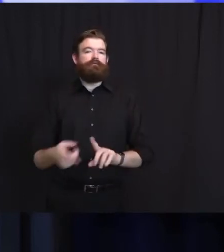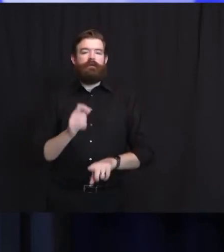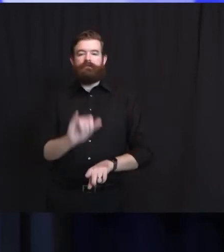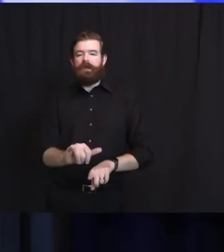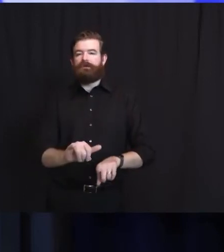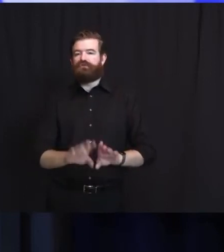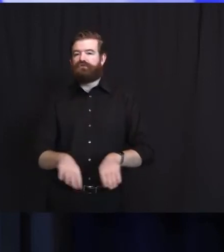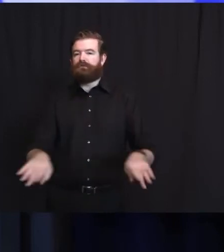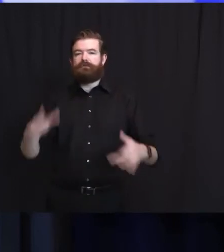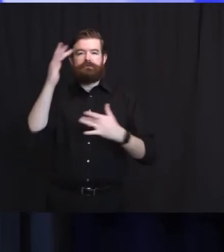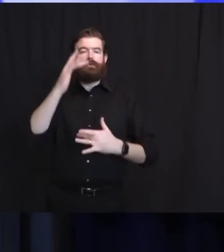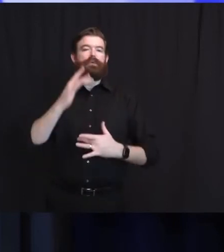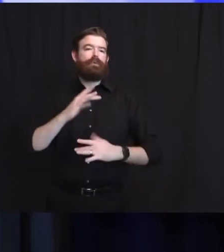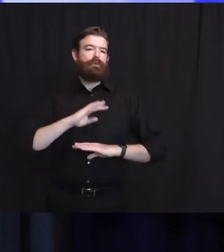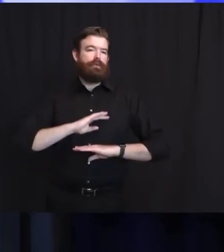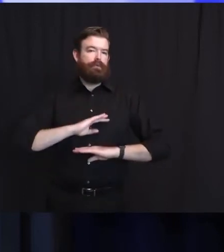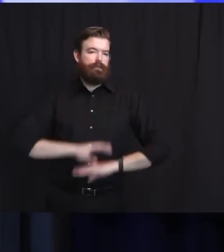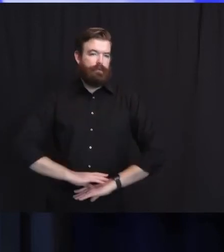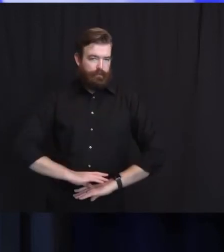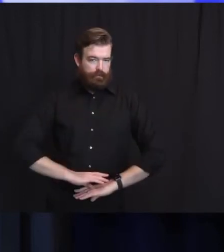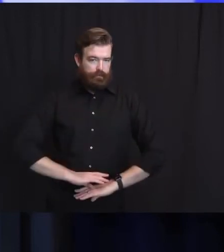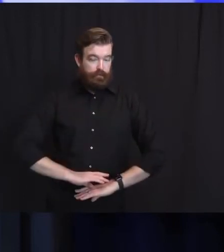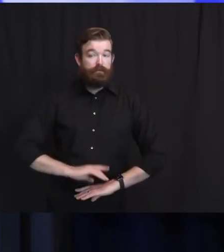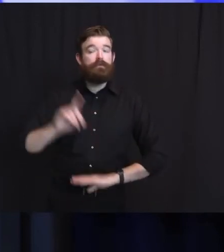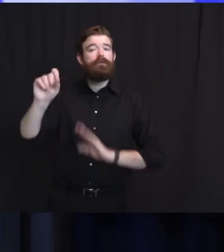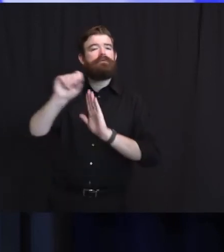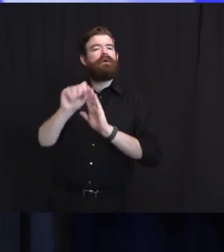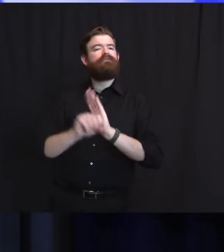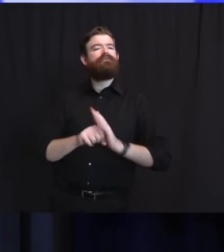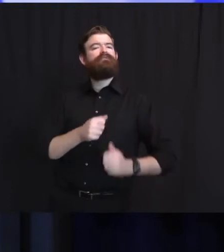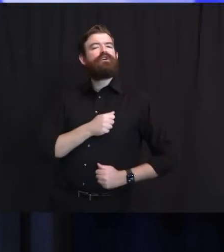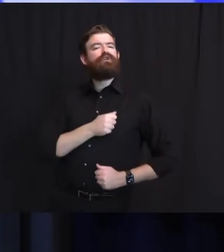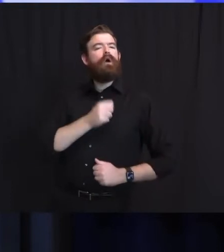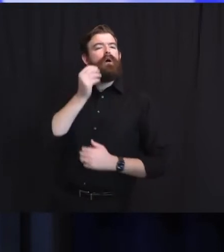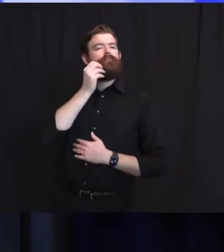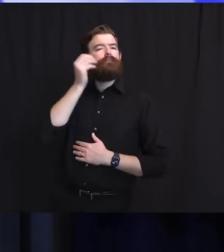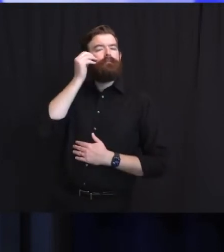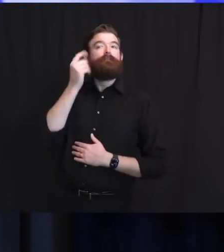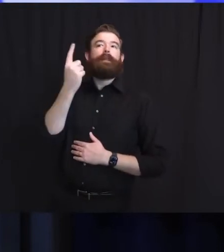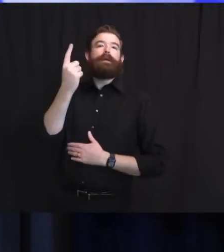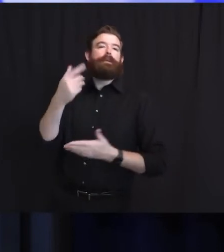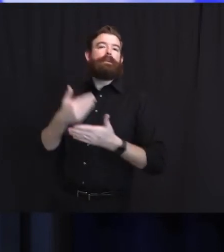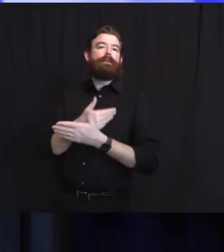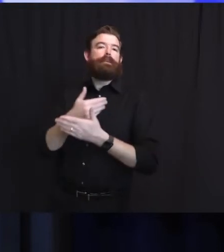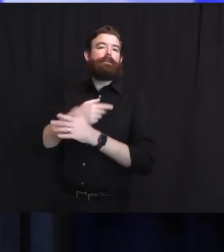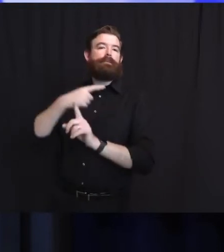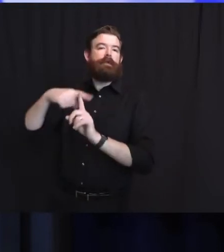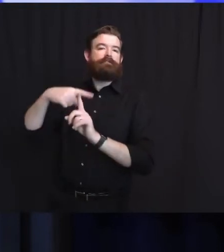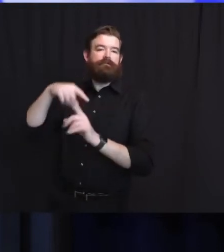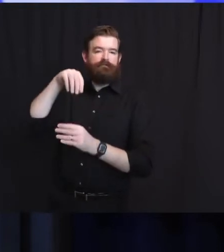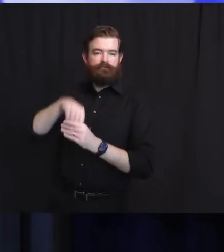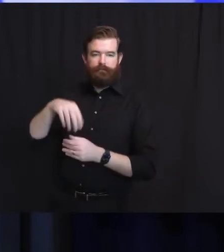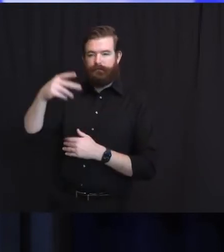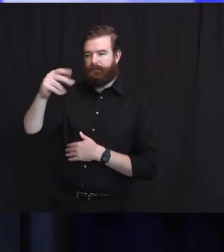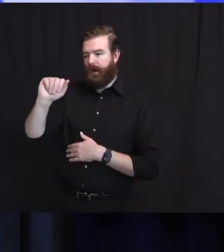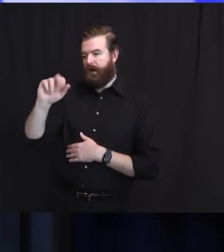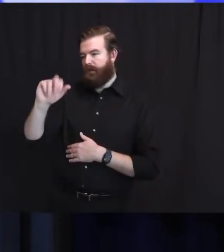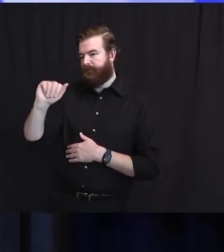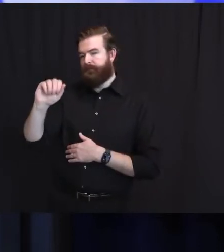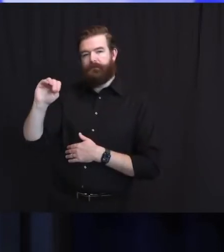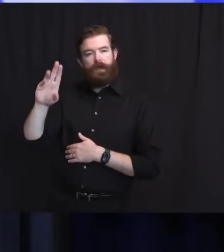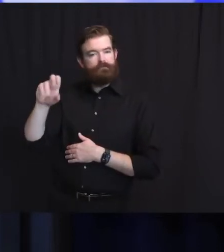At the state's veterans' homes, we're reporting one new positive case among residents at the Paramus home and 5 new